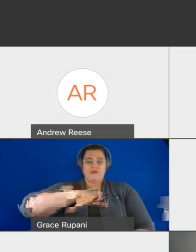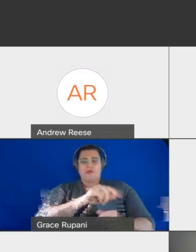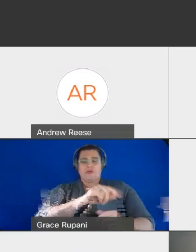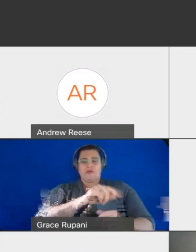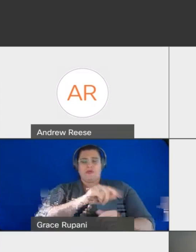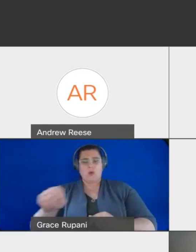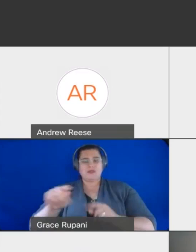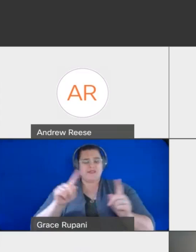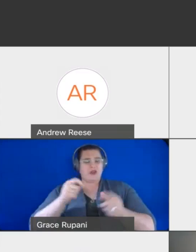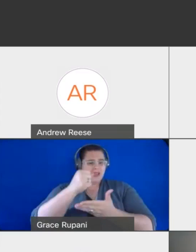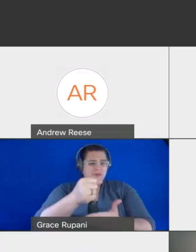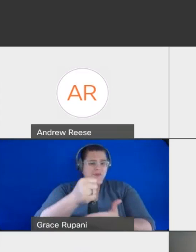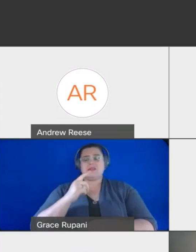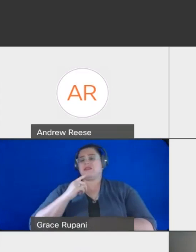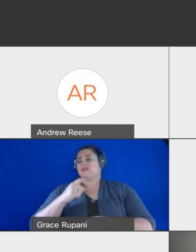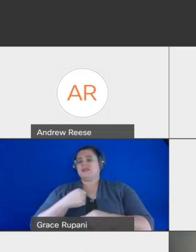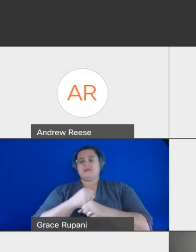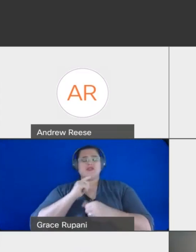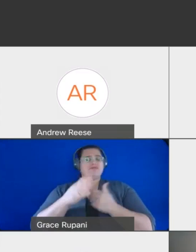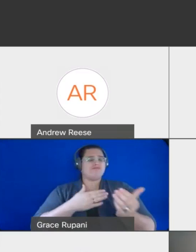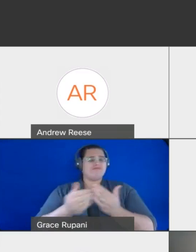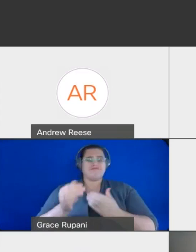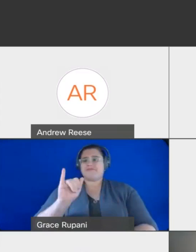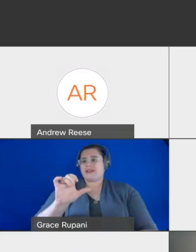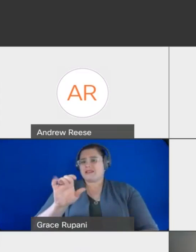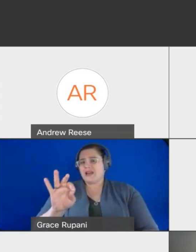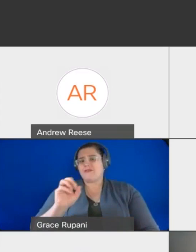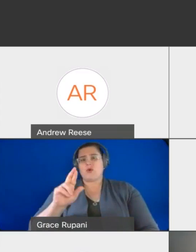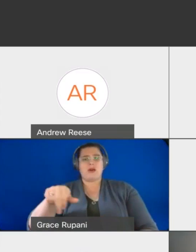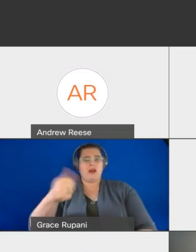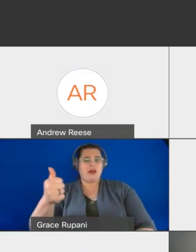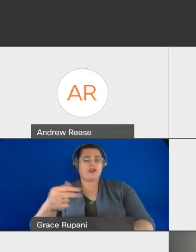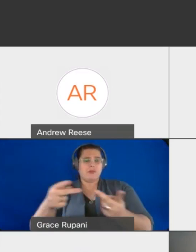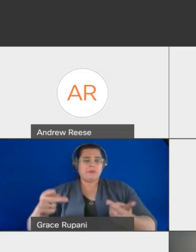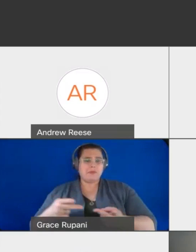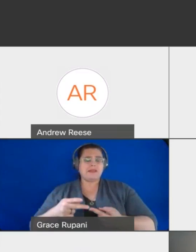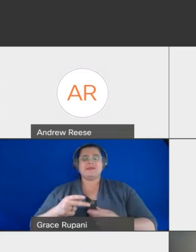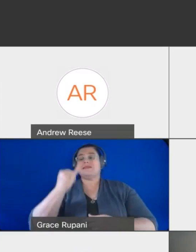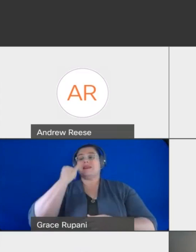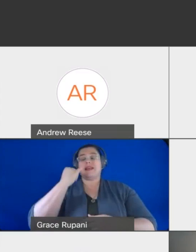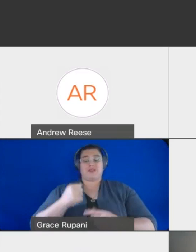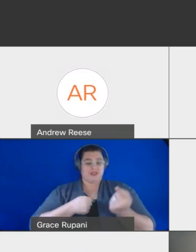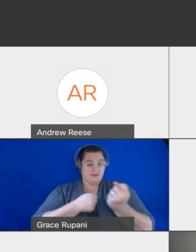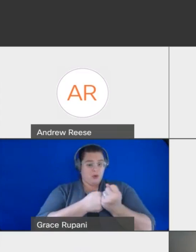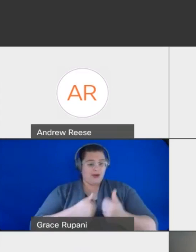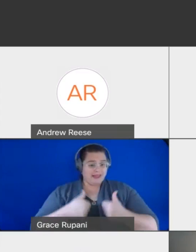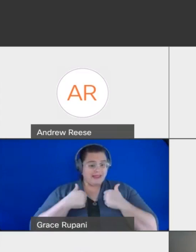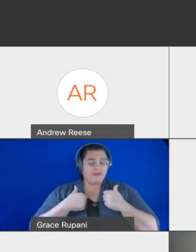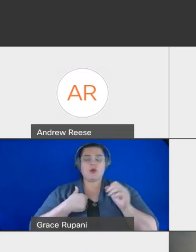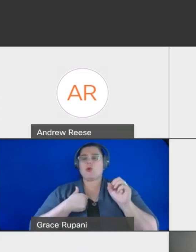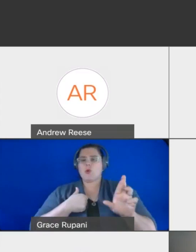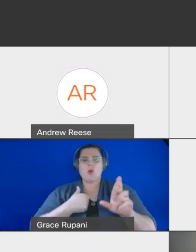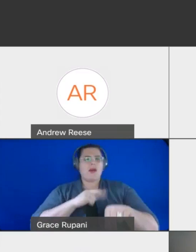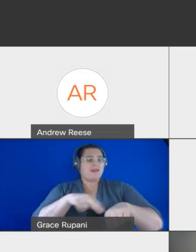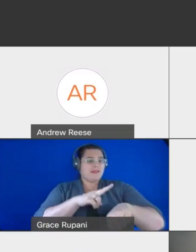in ICFs, or even, some of our folks in supported living or in their natural home, are people